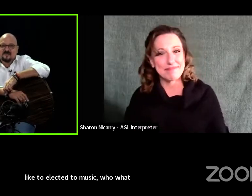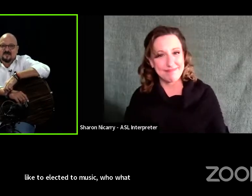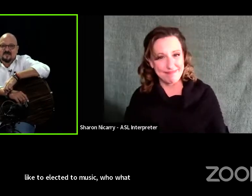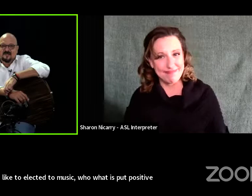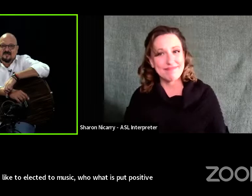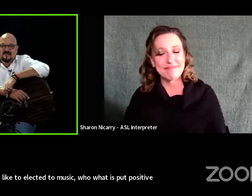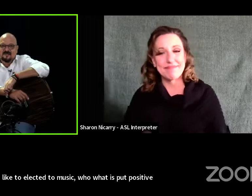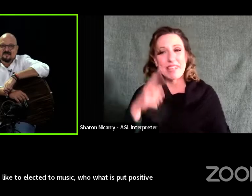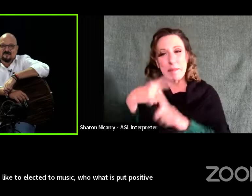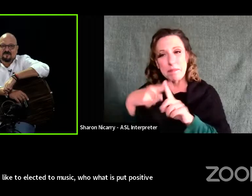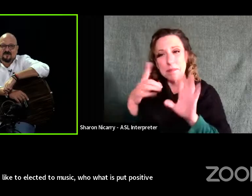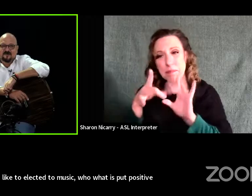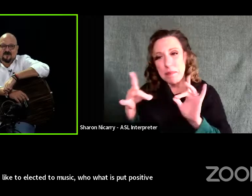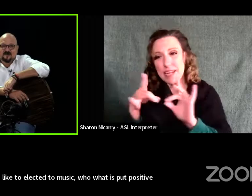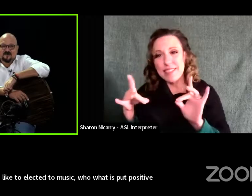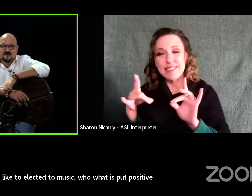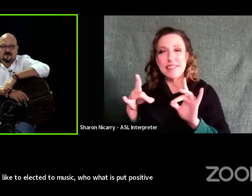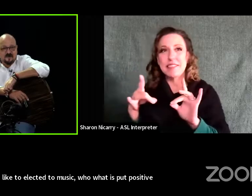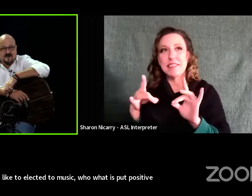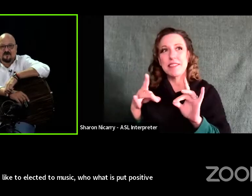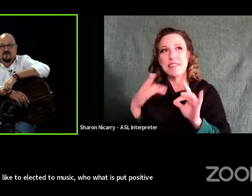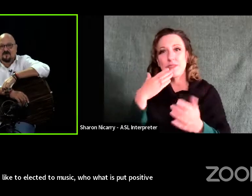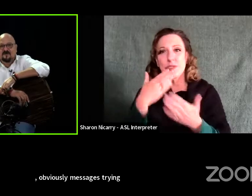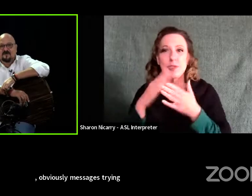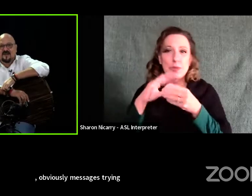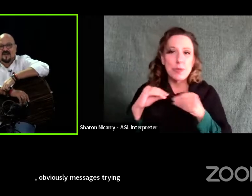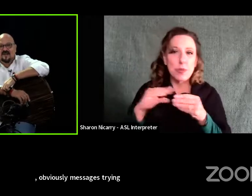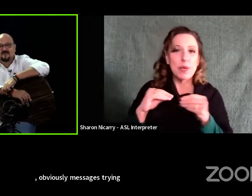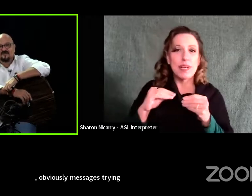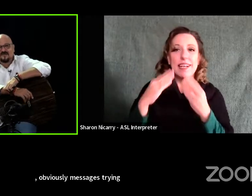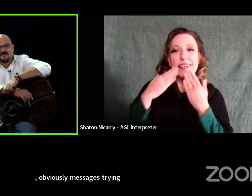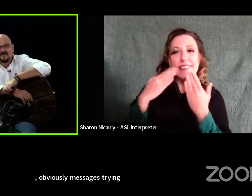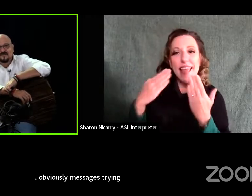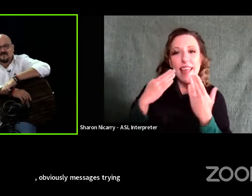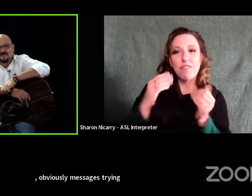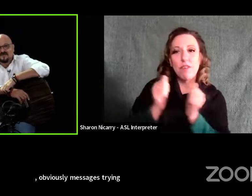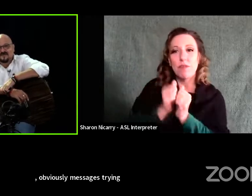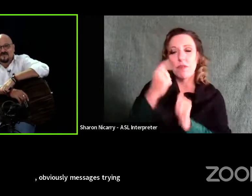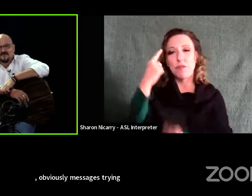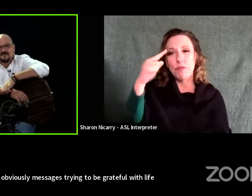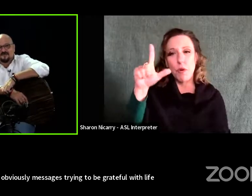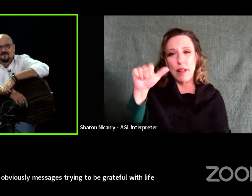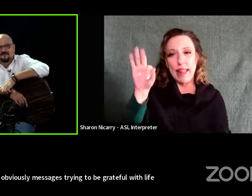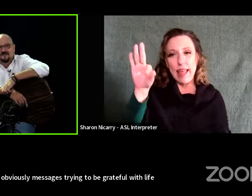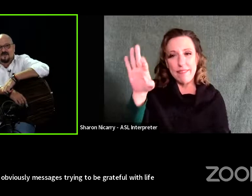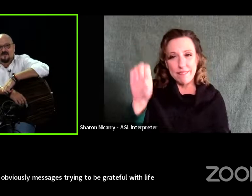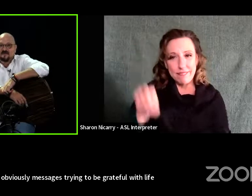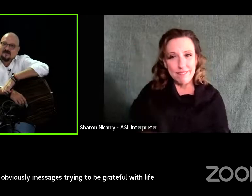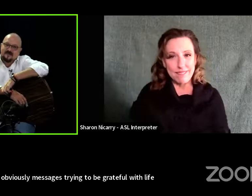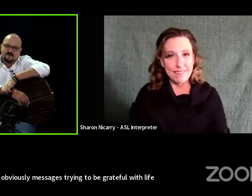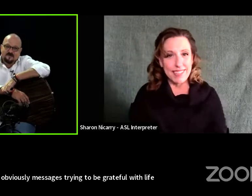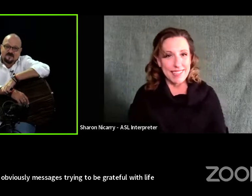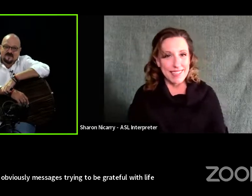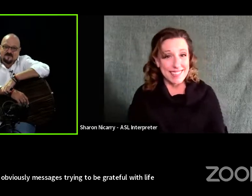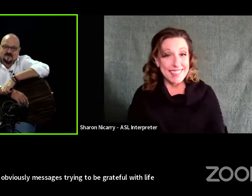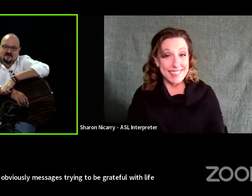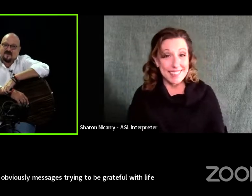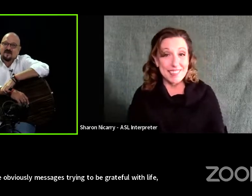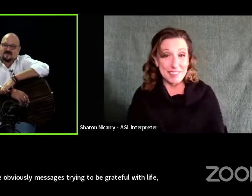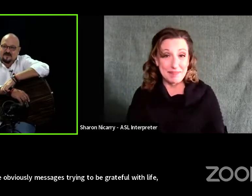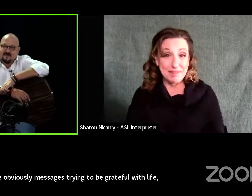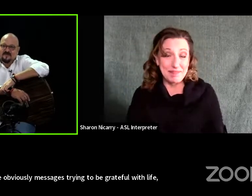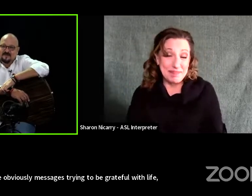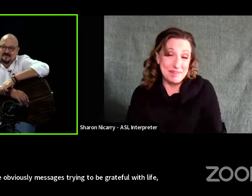messages, trying to be grateful with life, and obviously